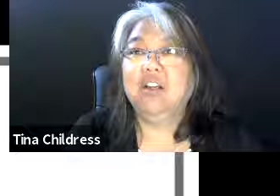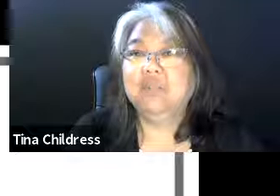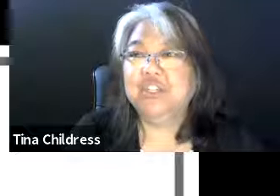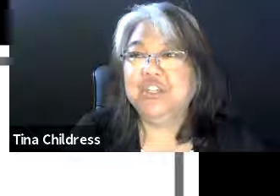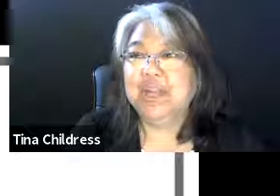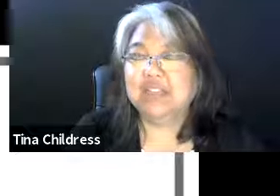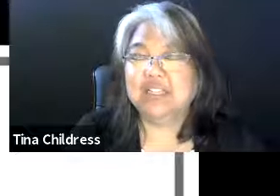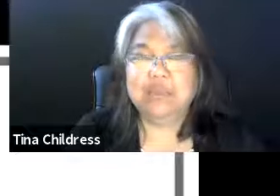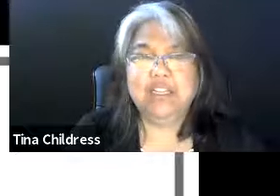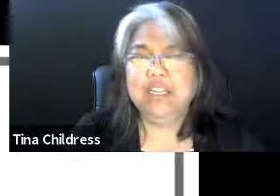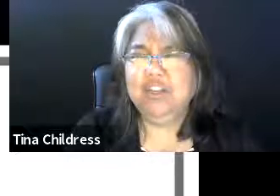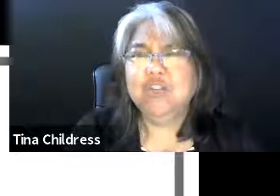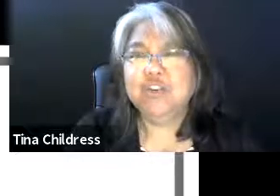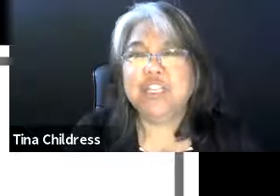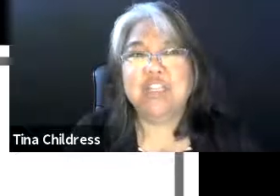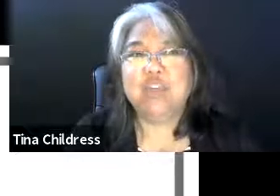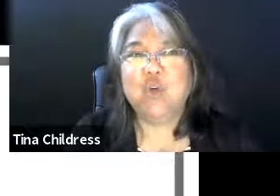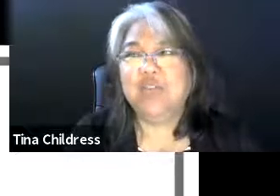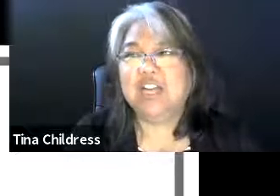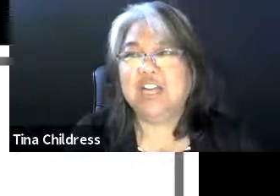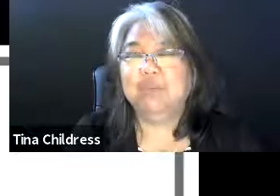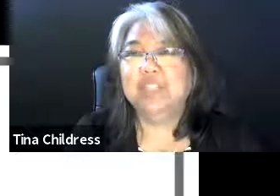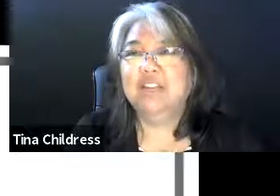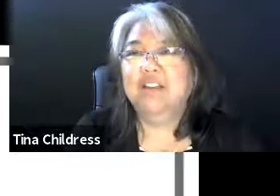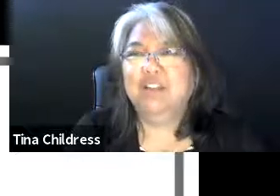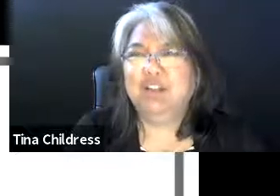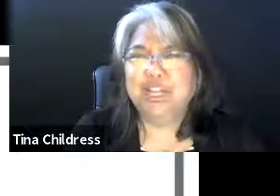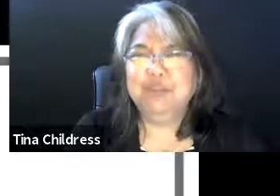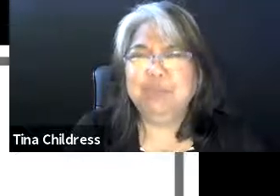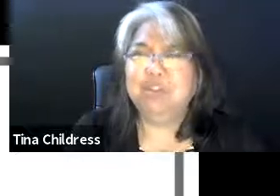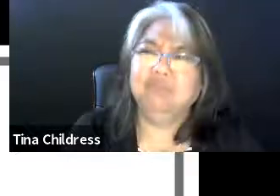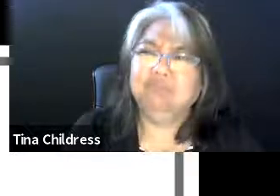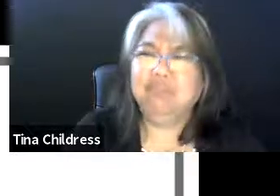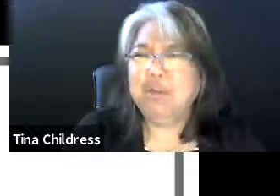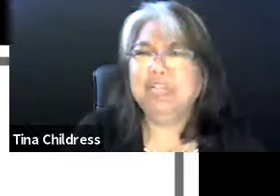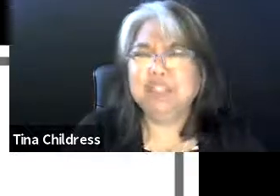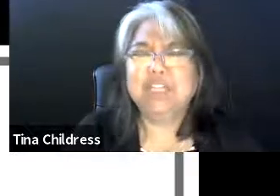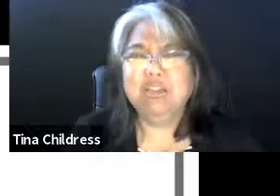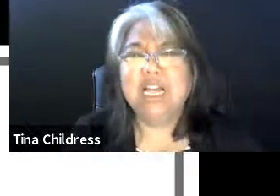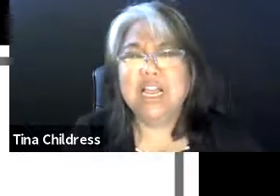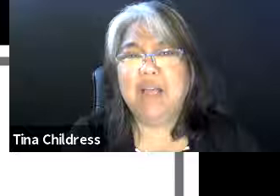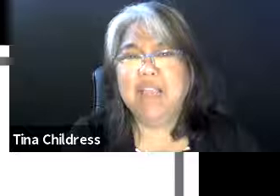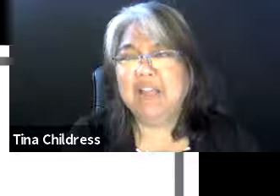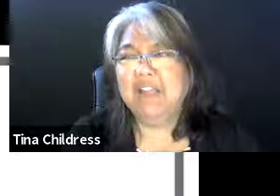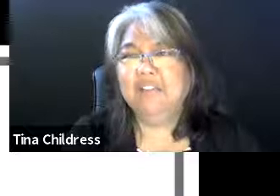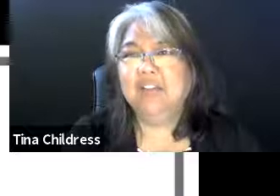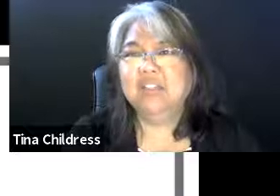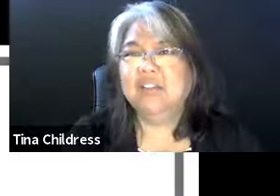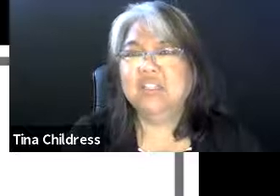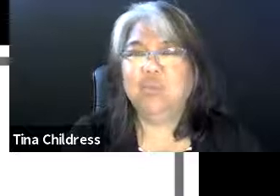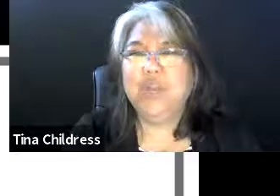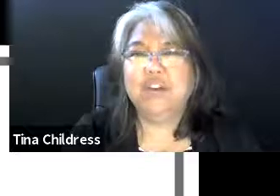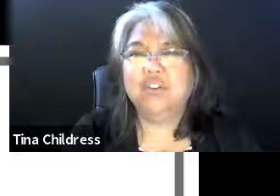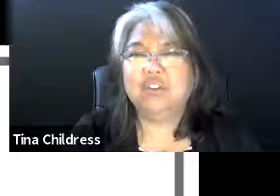when it comes to accessibility. You know, during these COVID times, a lot of people, you know, had some downtime, and I